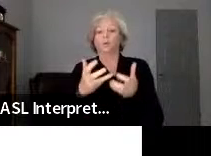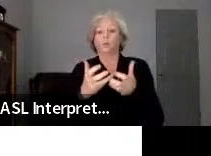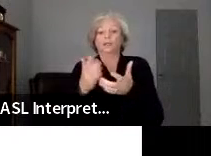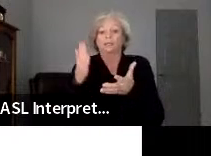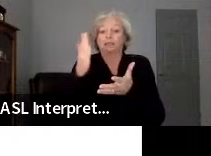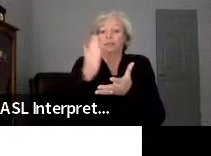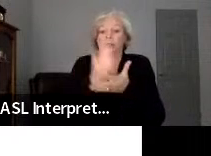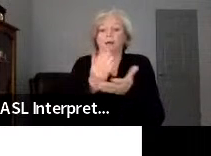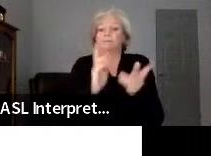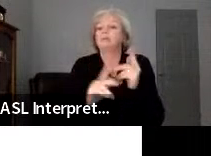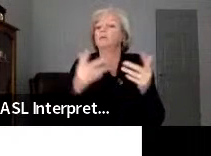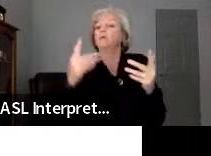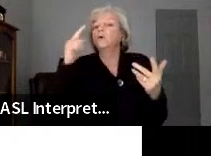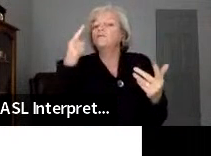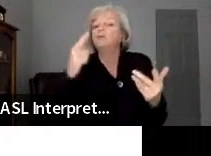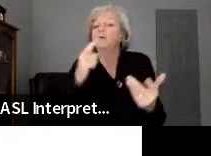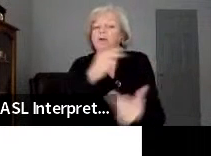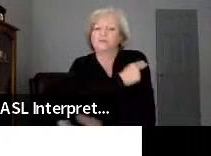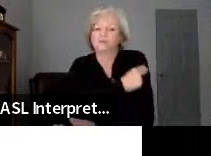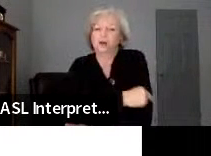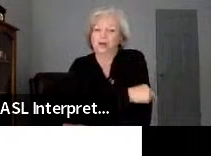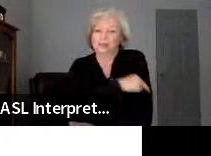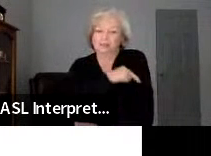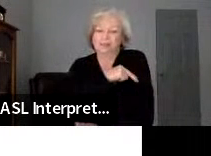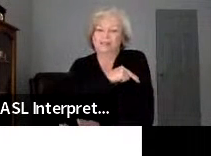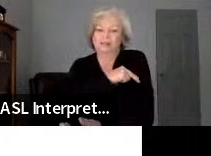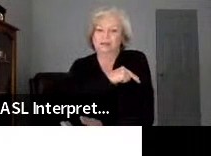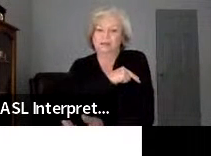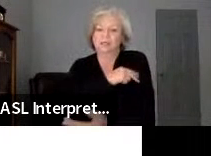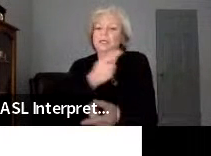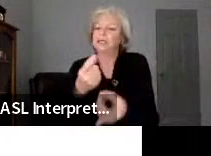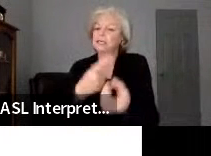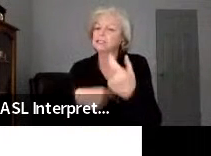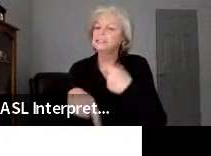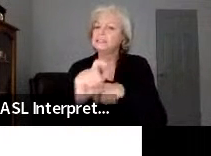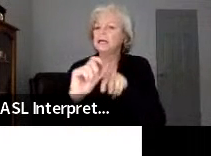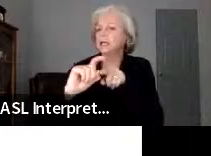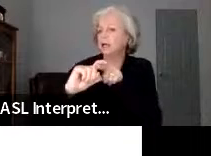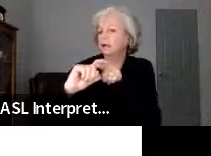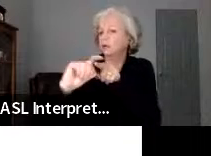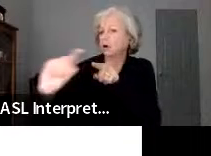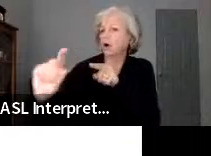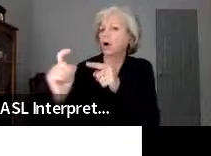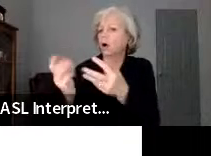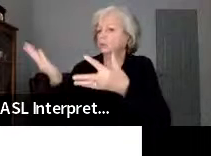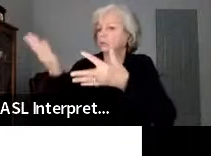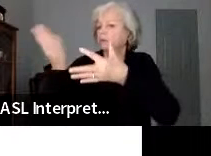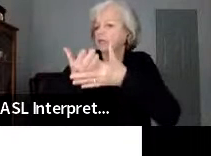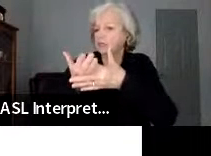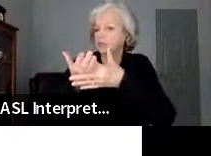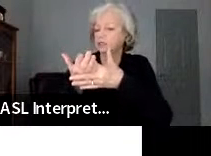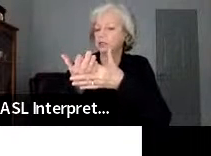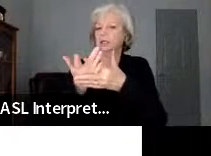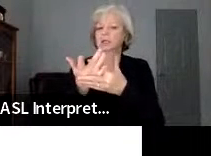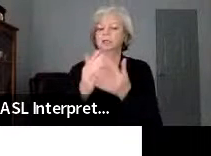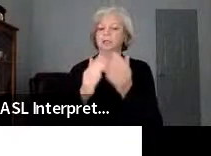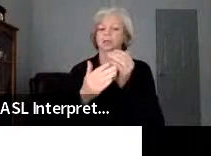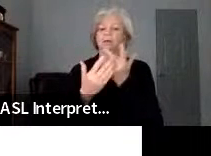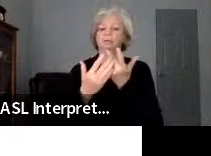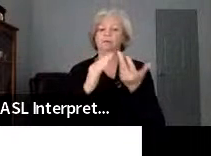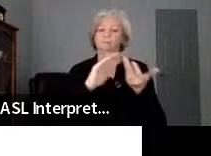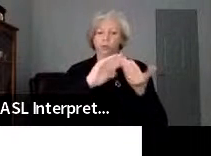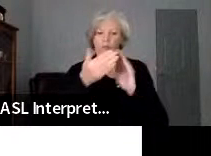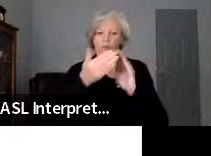period. We want to do call prevention through community education and community paramedicine.